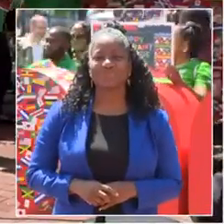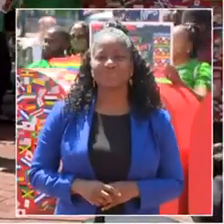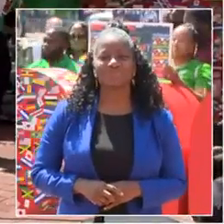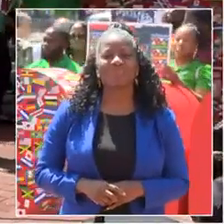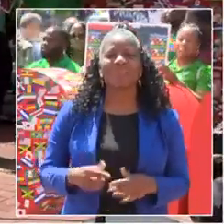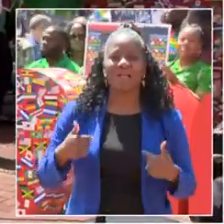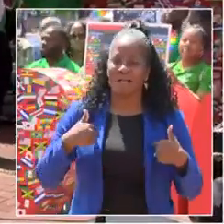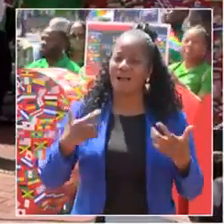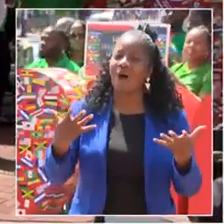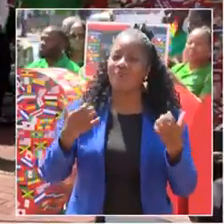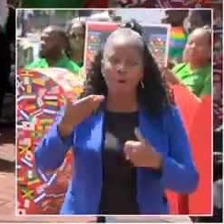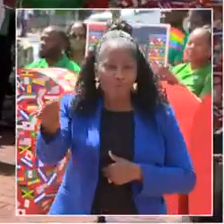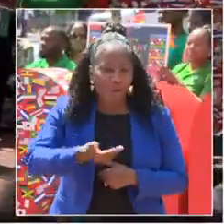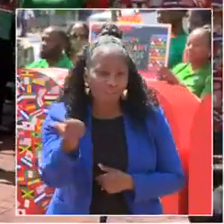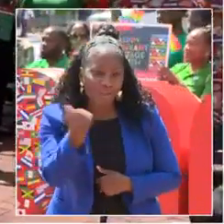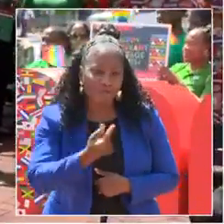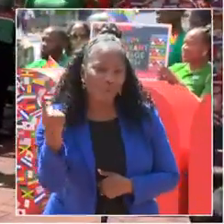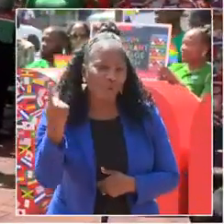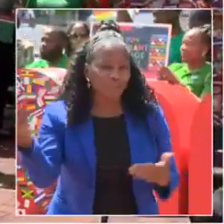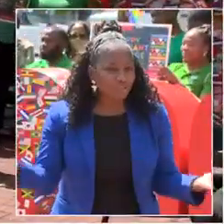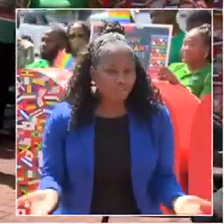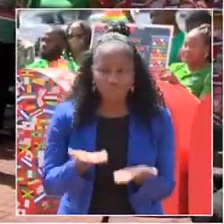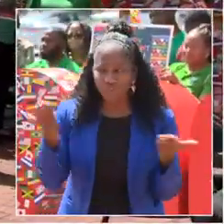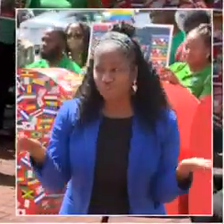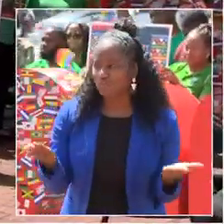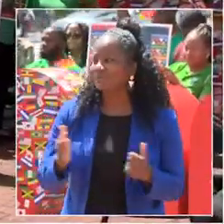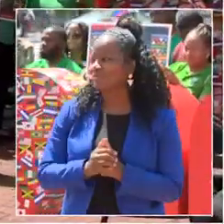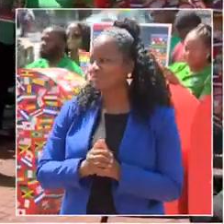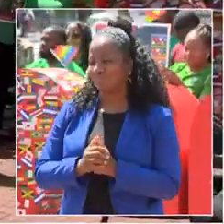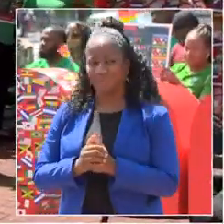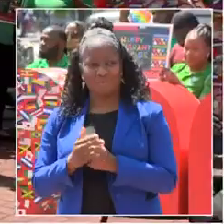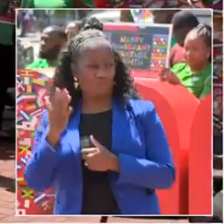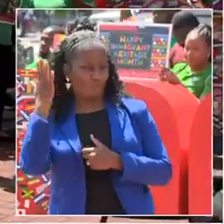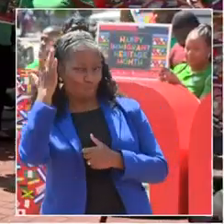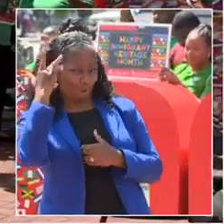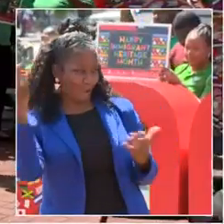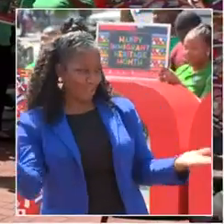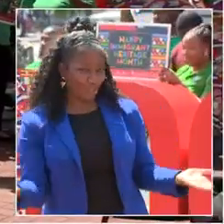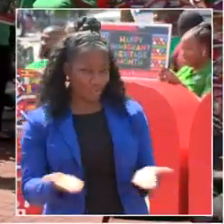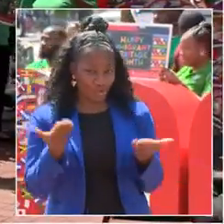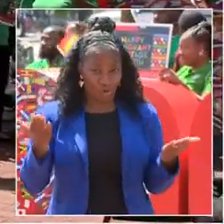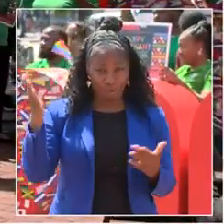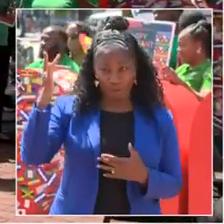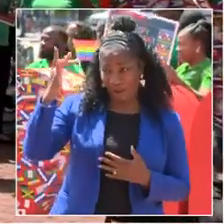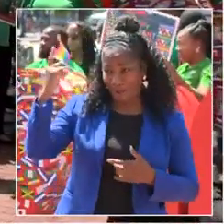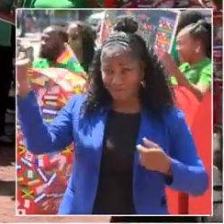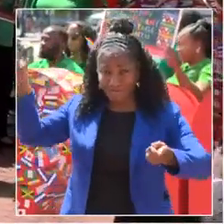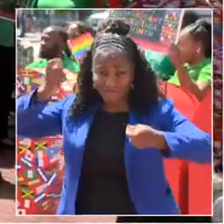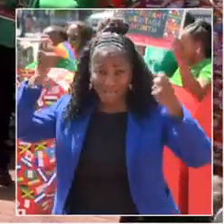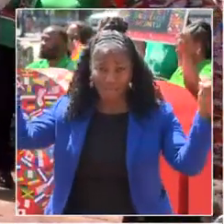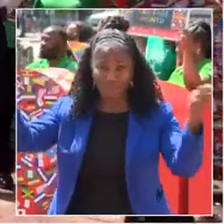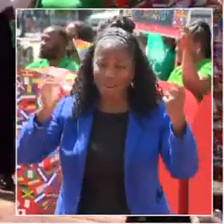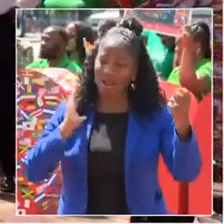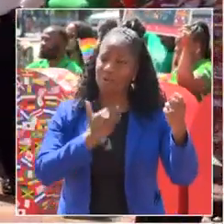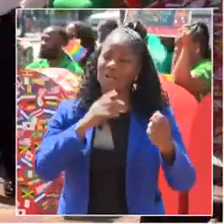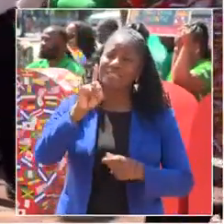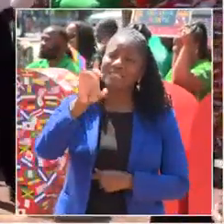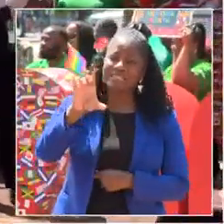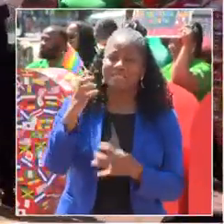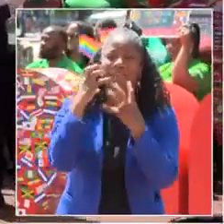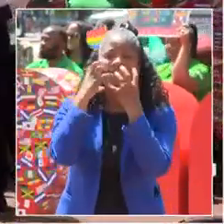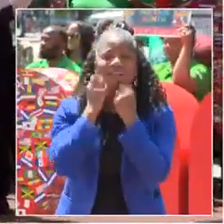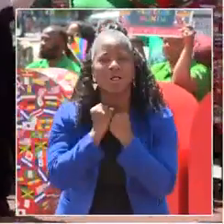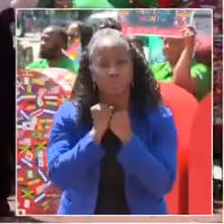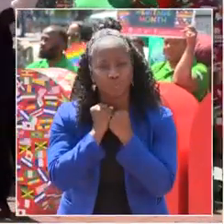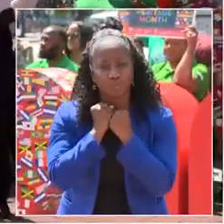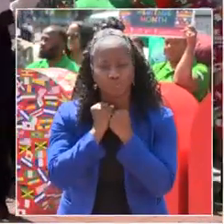I want to welcome everybody, and we are here to celebrate our D.C. values. We